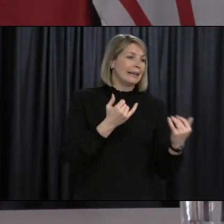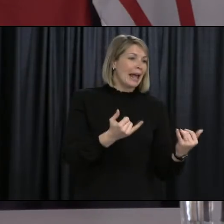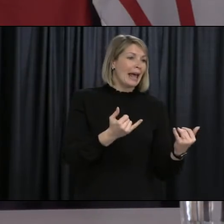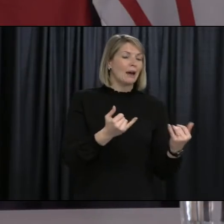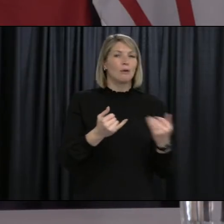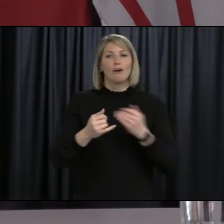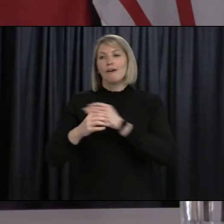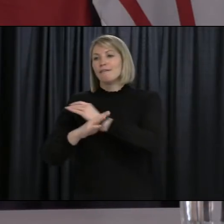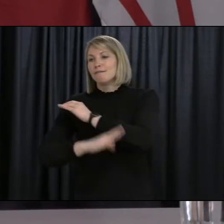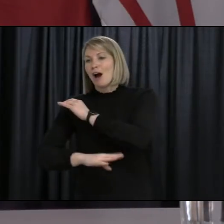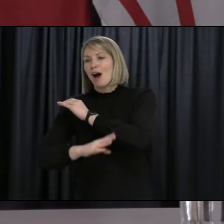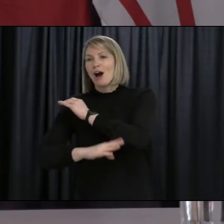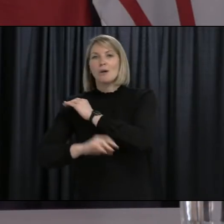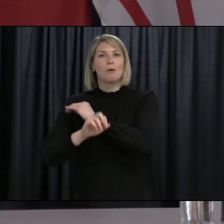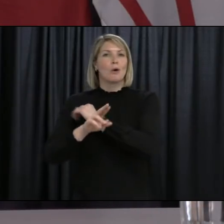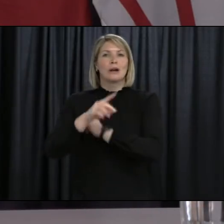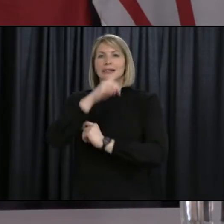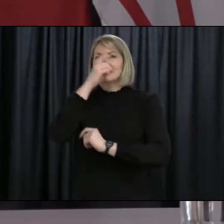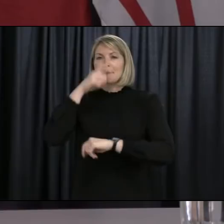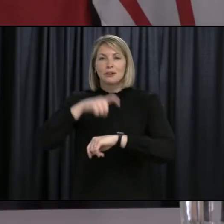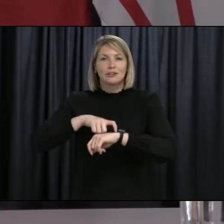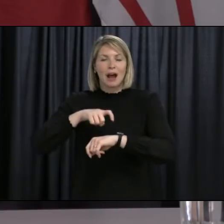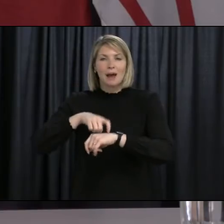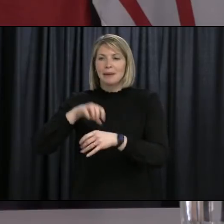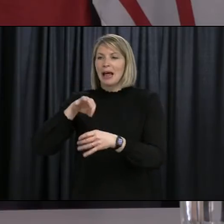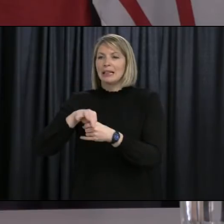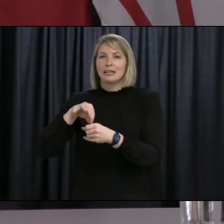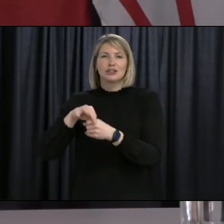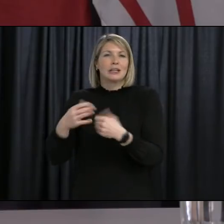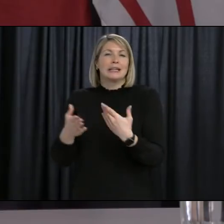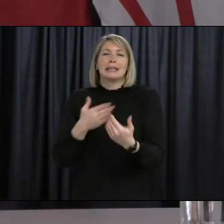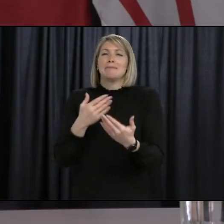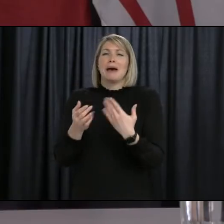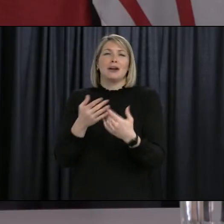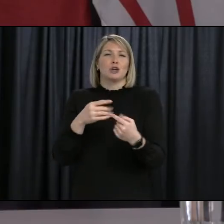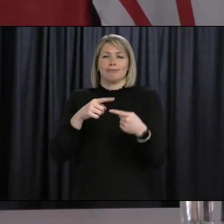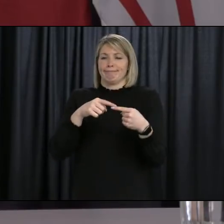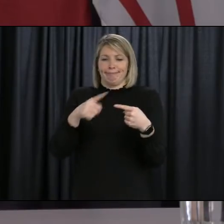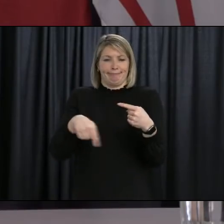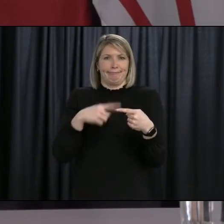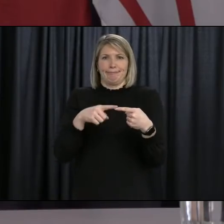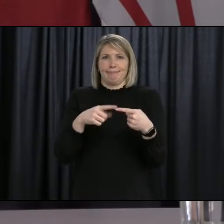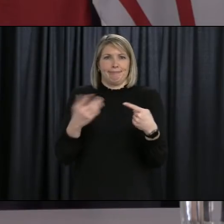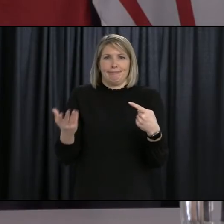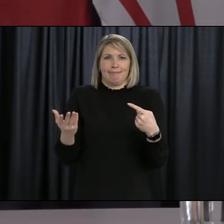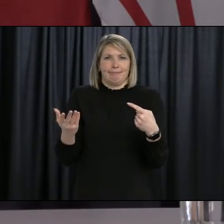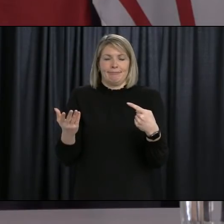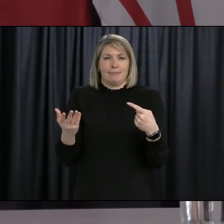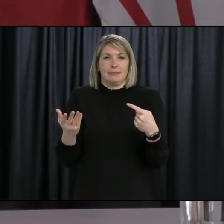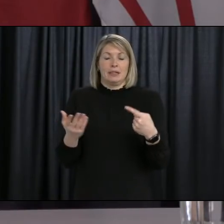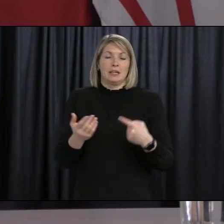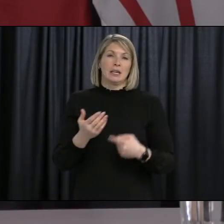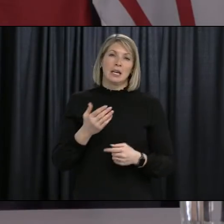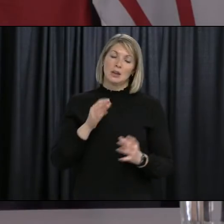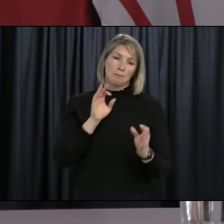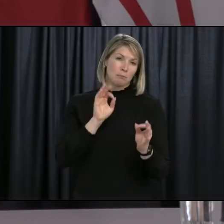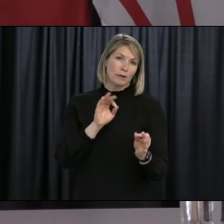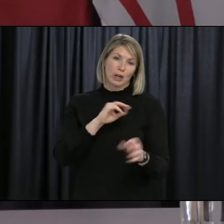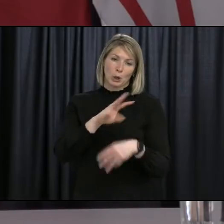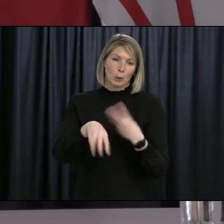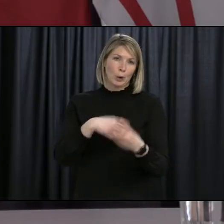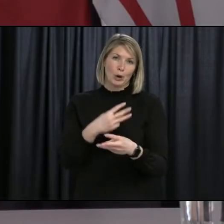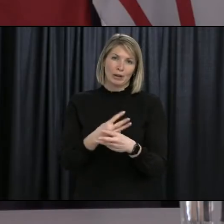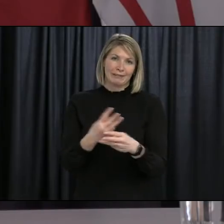to have to deal with COVID-related issues in an election cycle. Is it ideal? No. But I didn't create